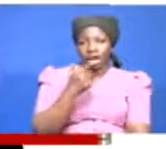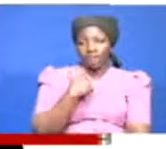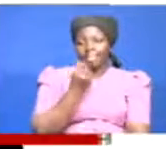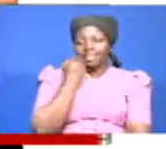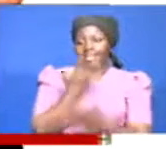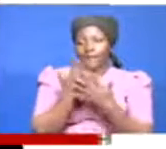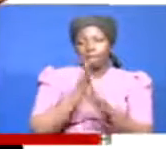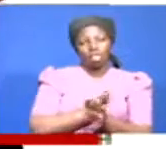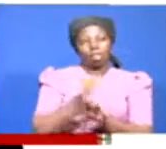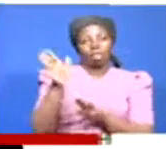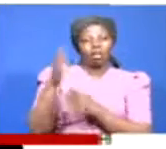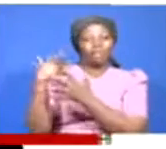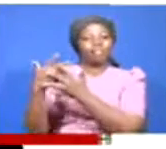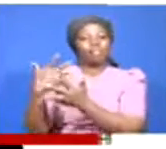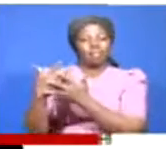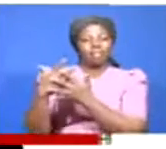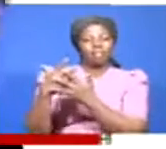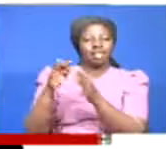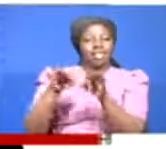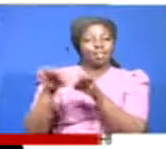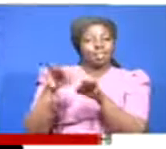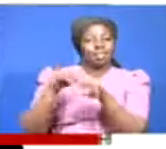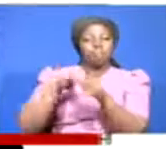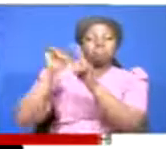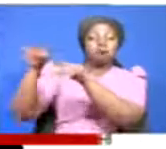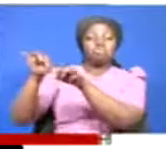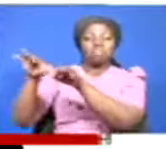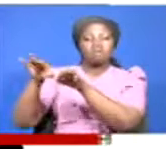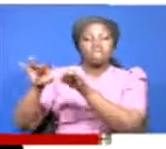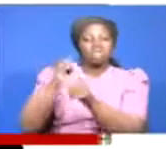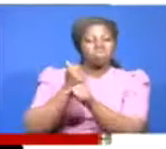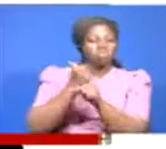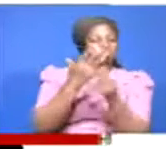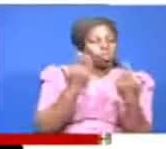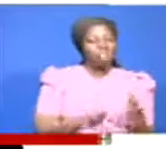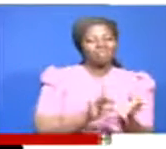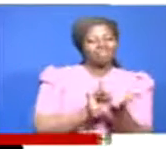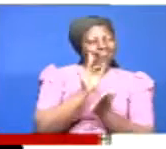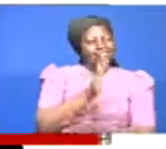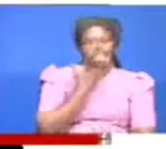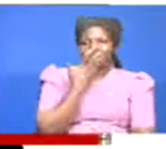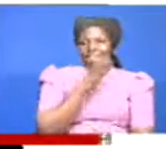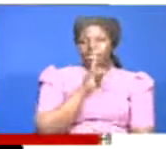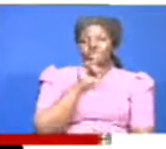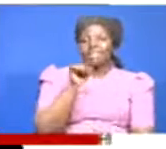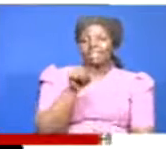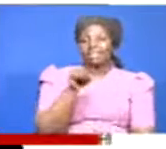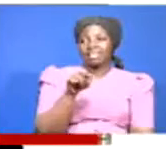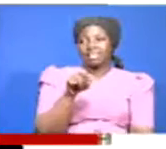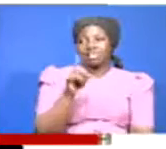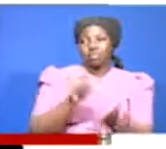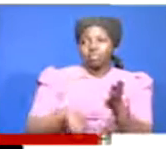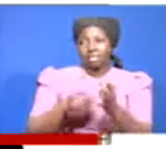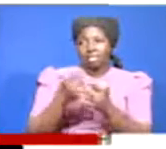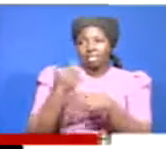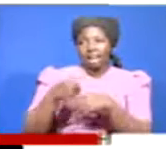go inside and explain. Then you are fired. Mm. As you go to explain, you are fired. So that was the basis of most of these cases. Okay. For example,